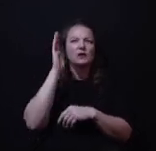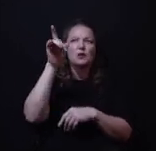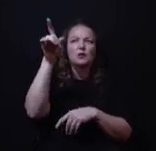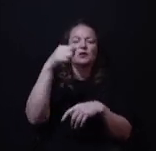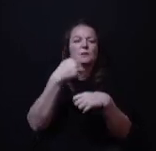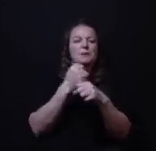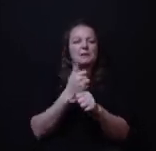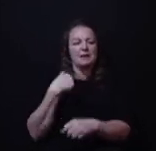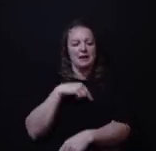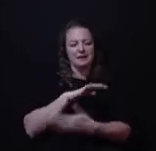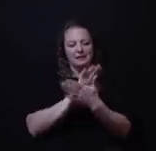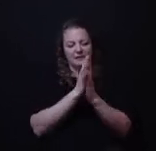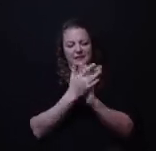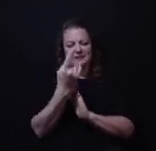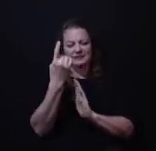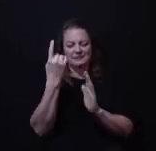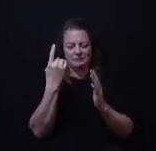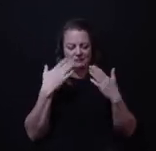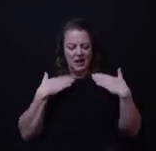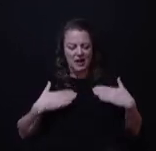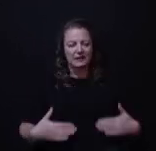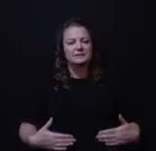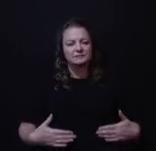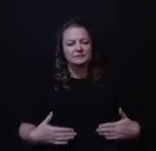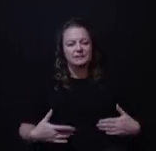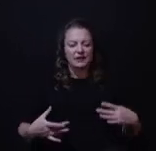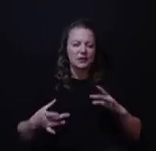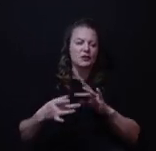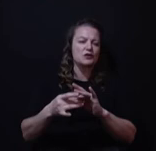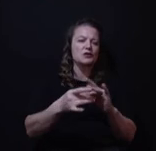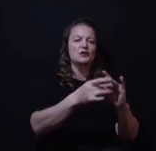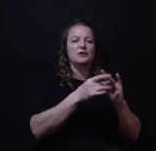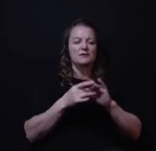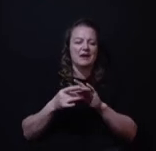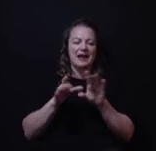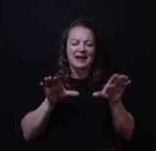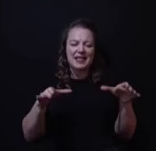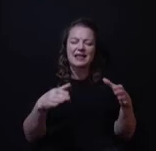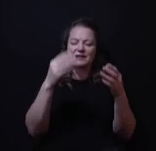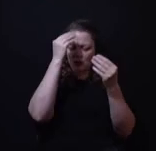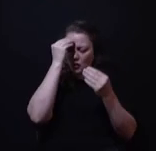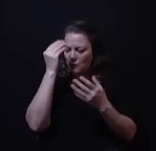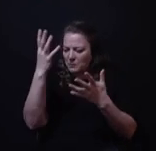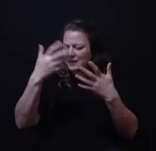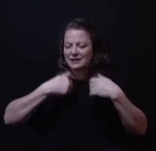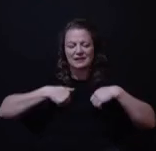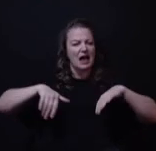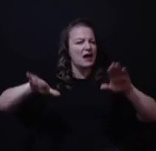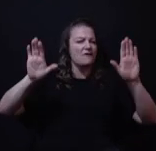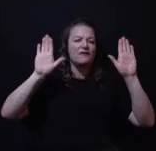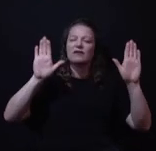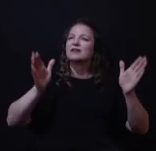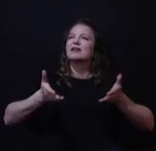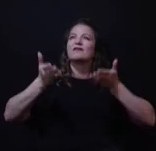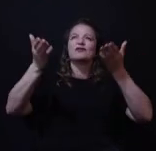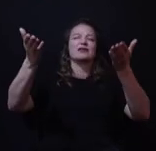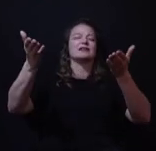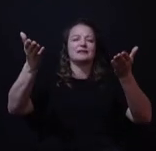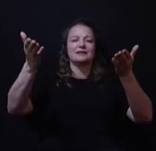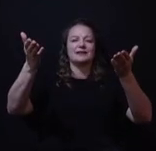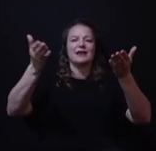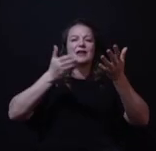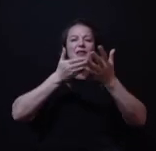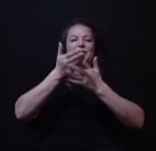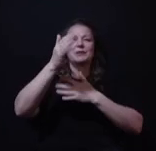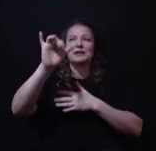this body, a unified, collective, obedient, sacrificial offering through which